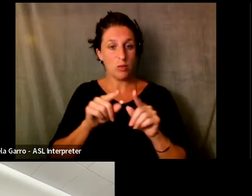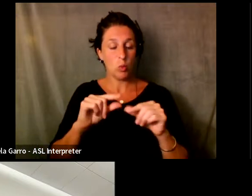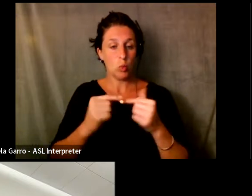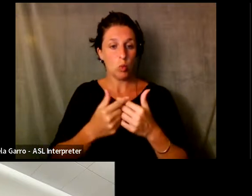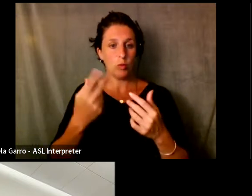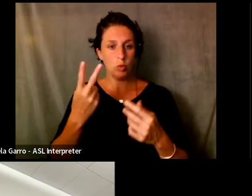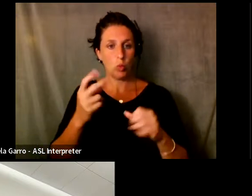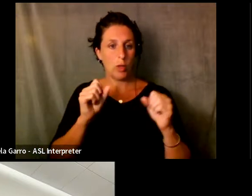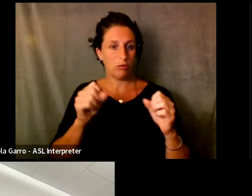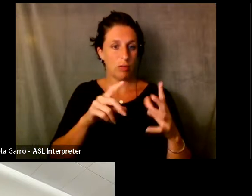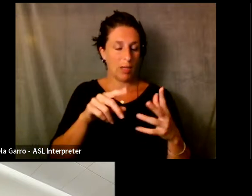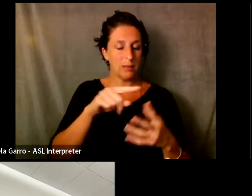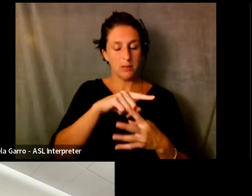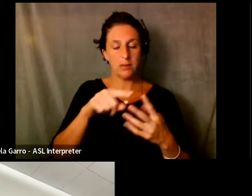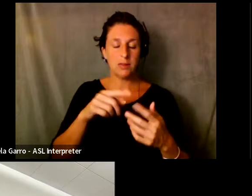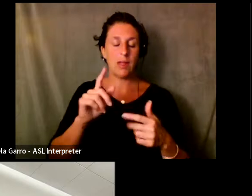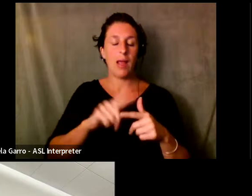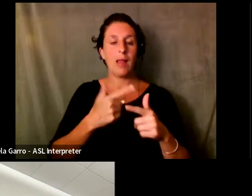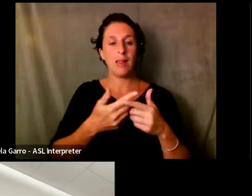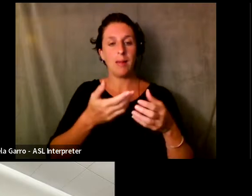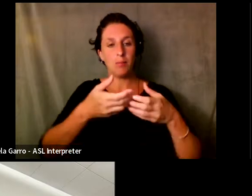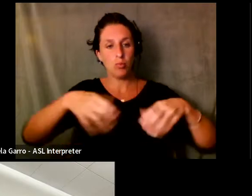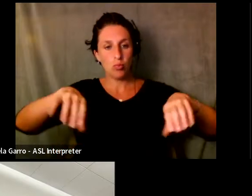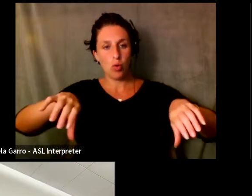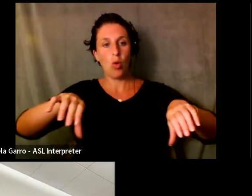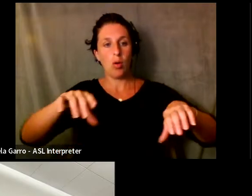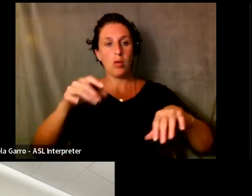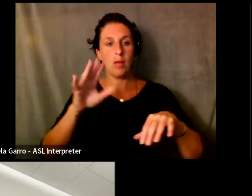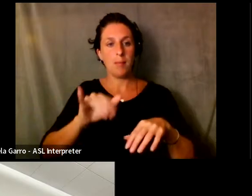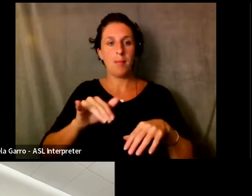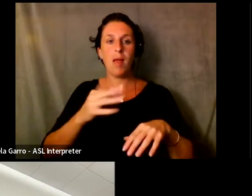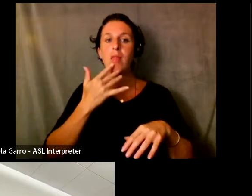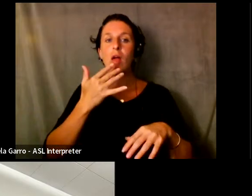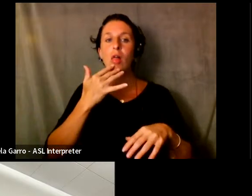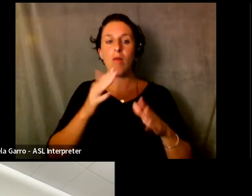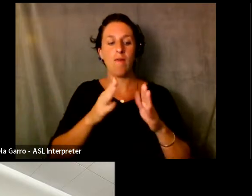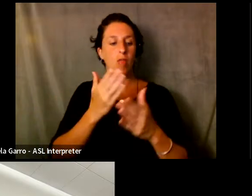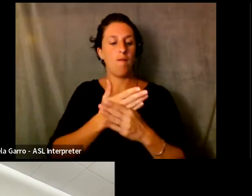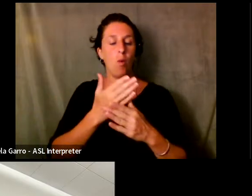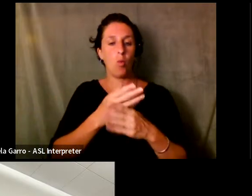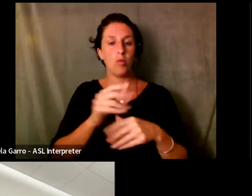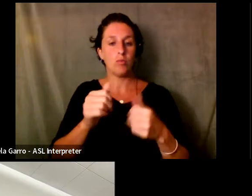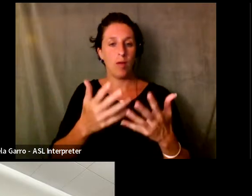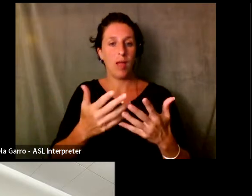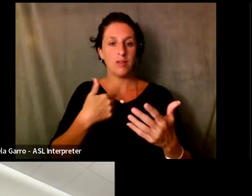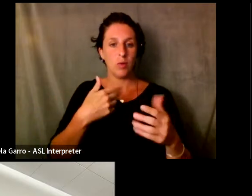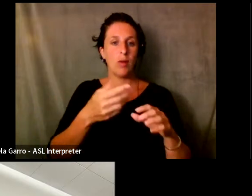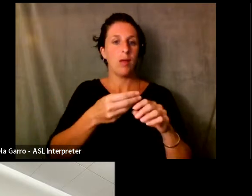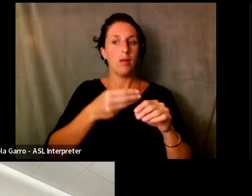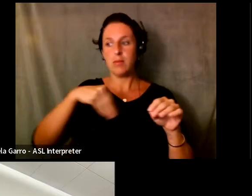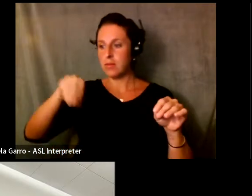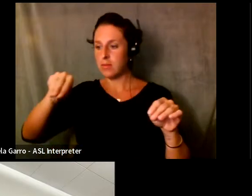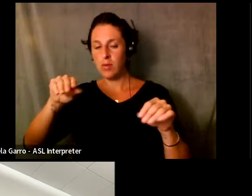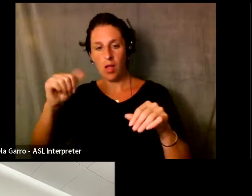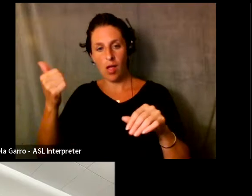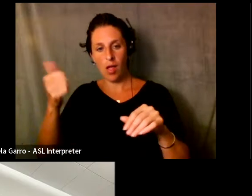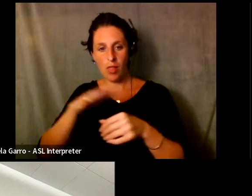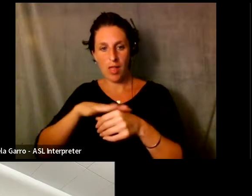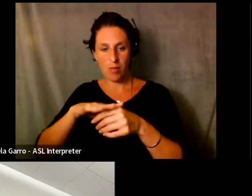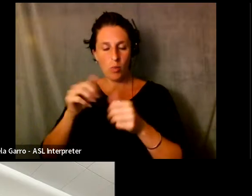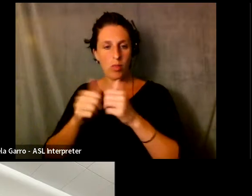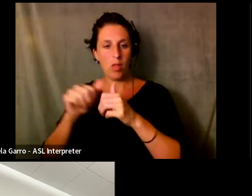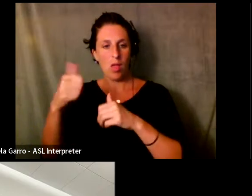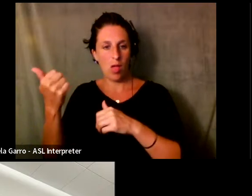were broken up into by the color of the folder you were provided. So then I was at another area, and I was with another group. I think it